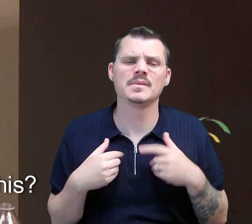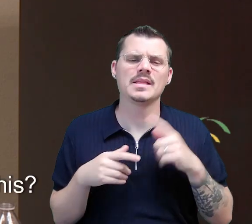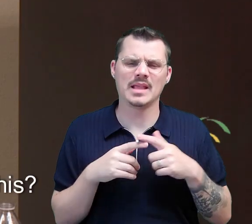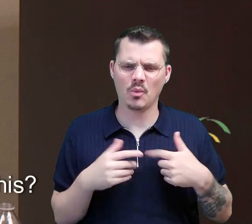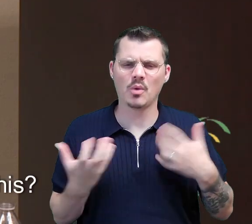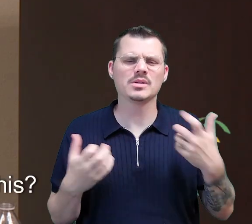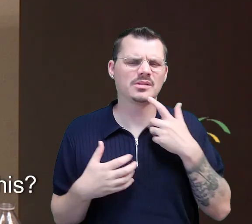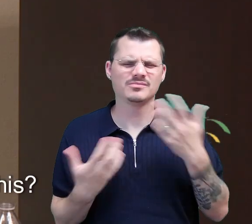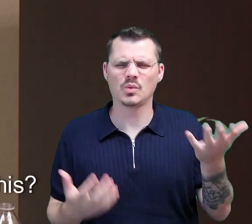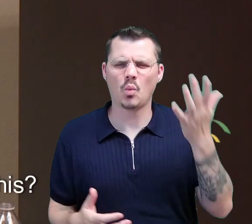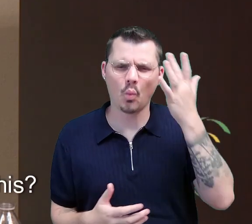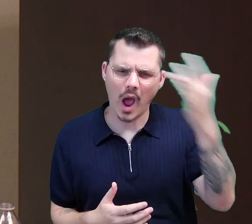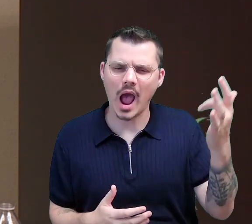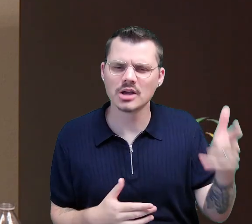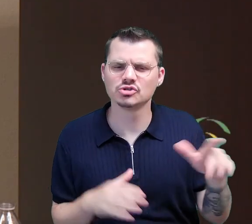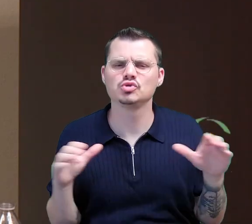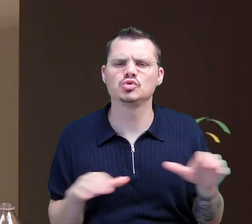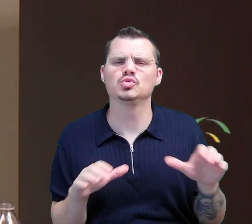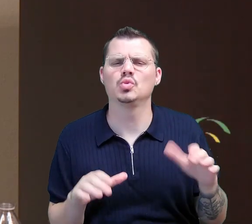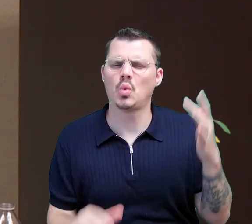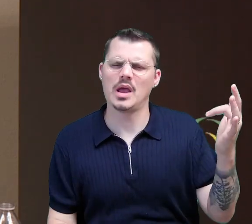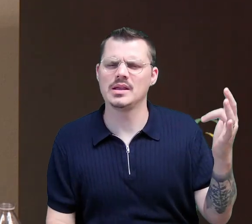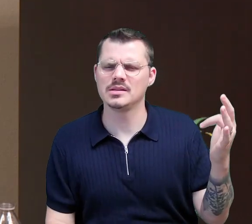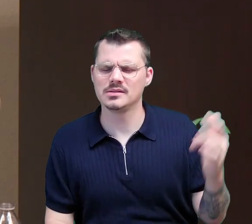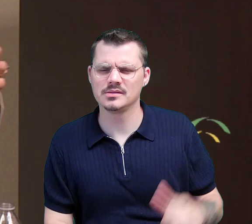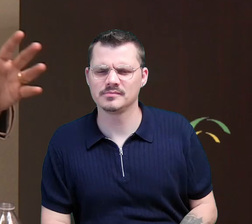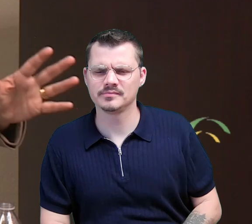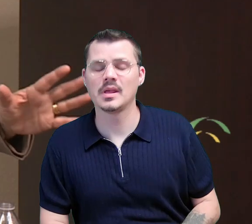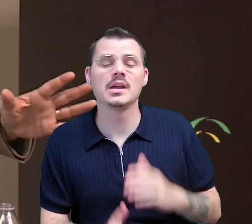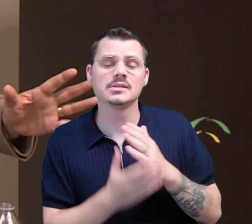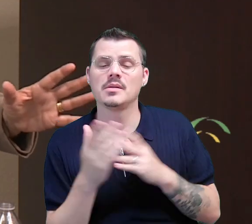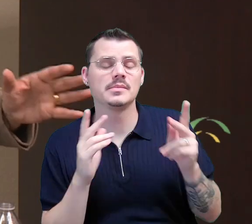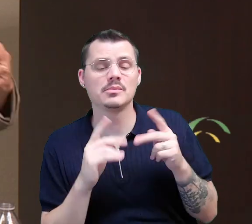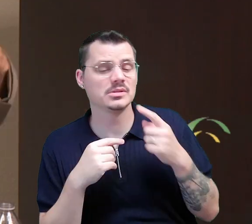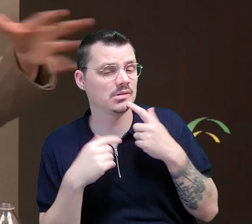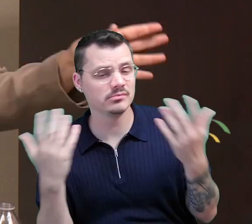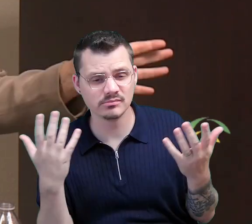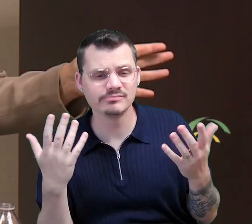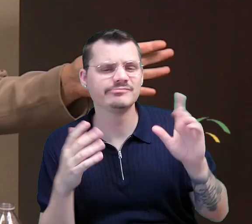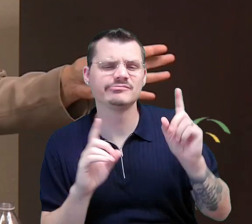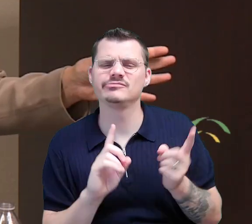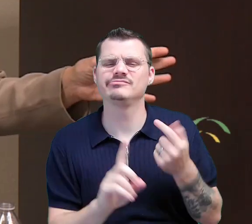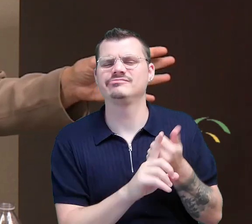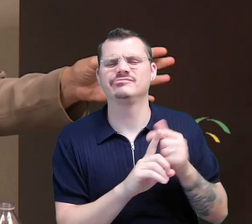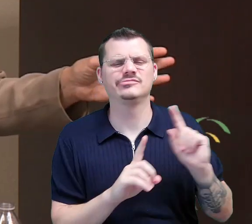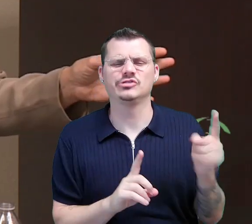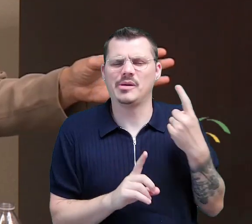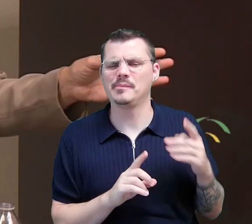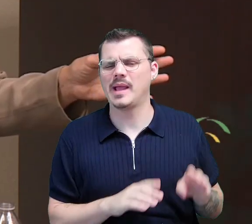to say, well, why does she do this? And some people say, well, it's just a